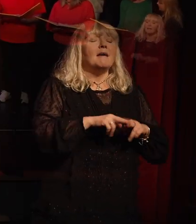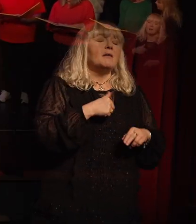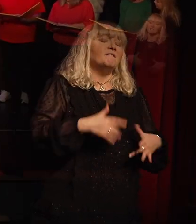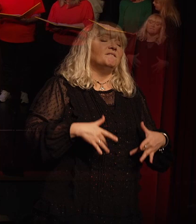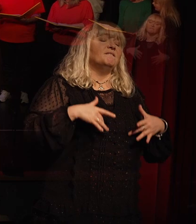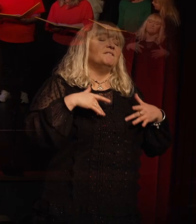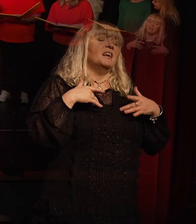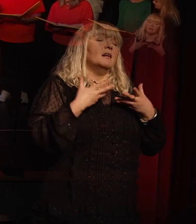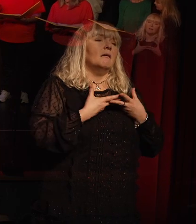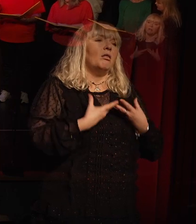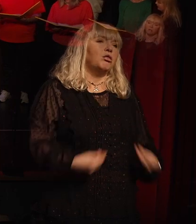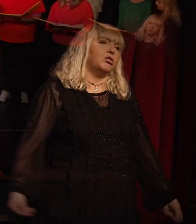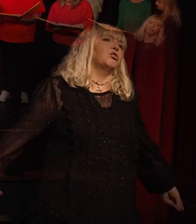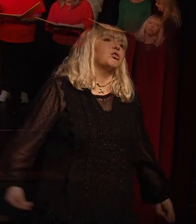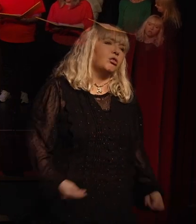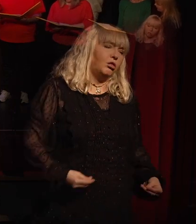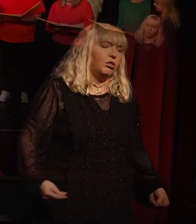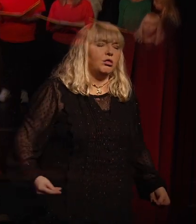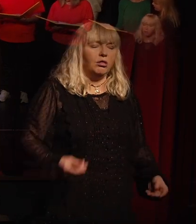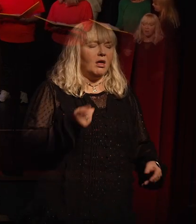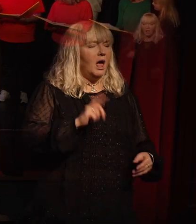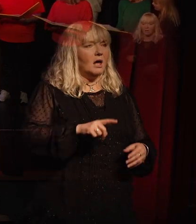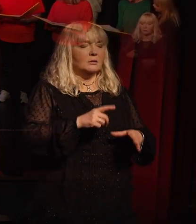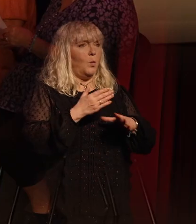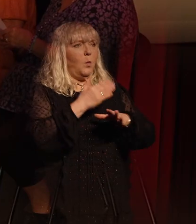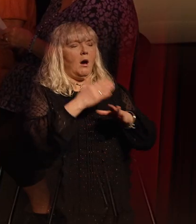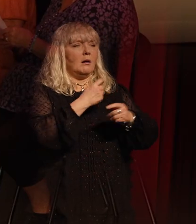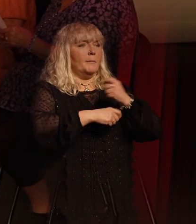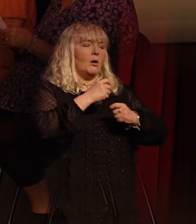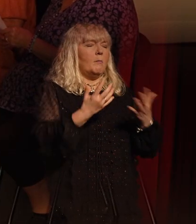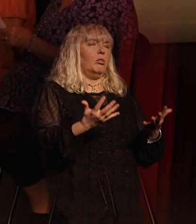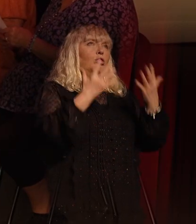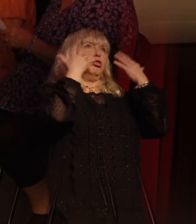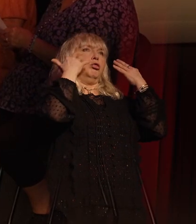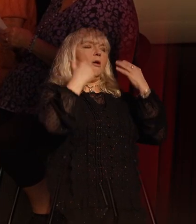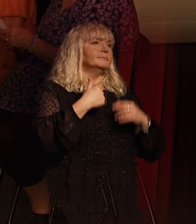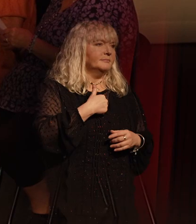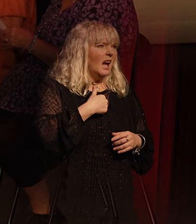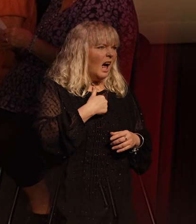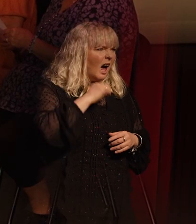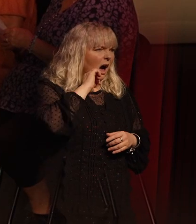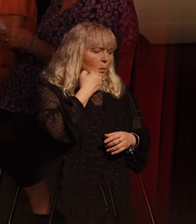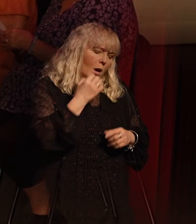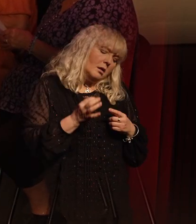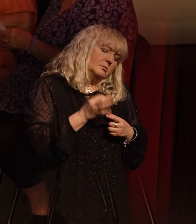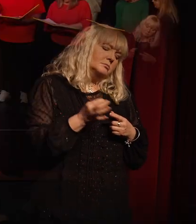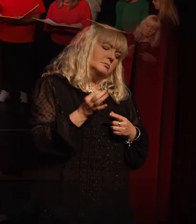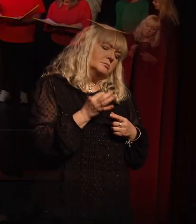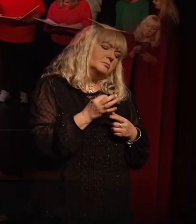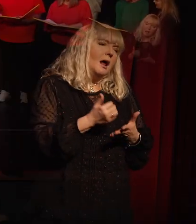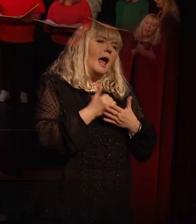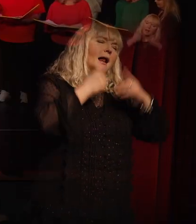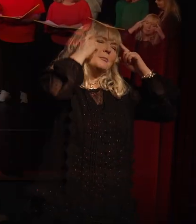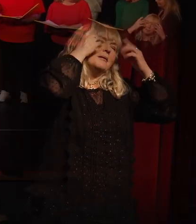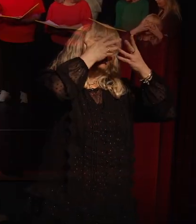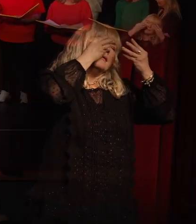frazzled, random things get bedazzled. Why my crafting mystery seems to grow, now